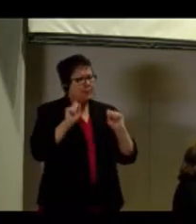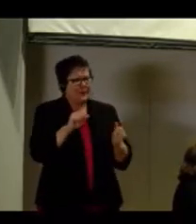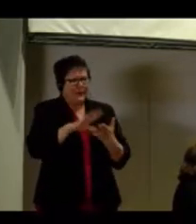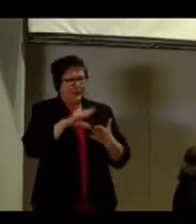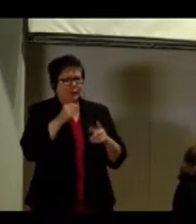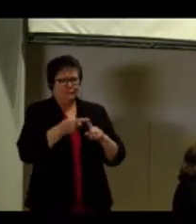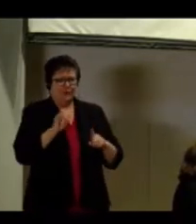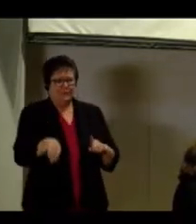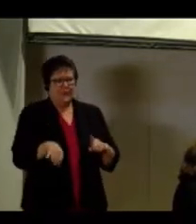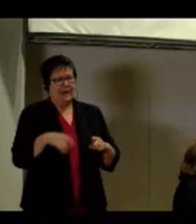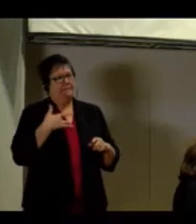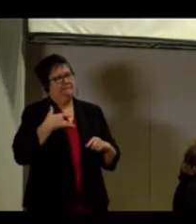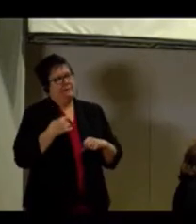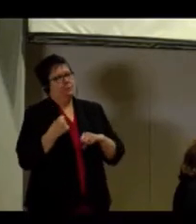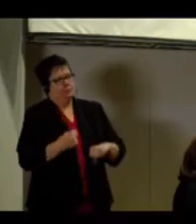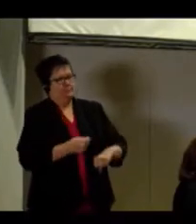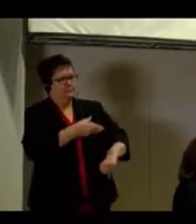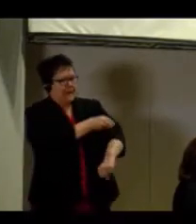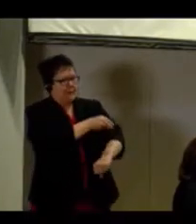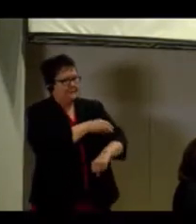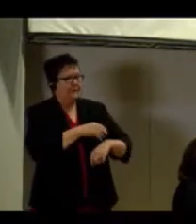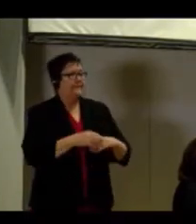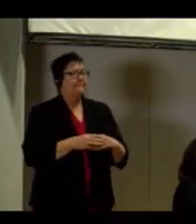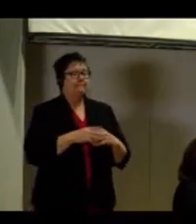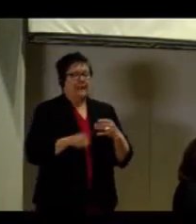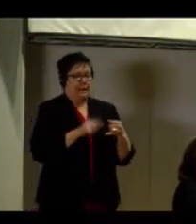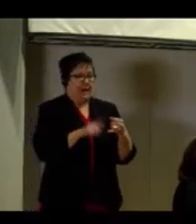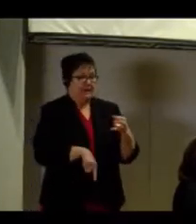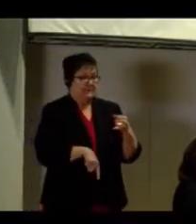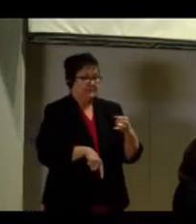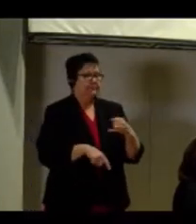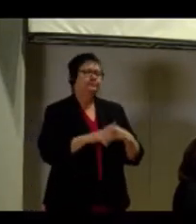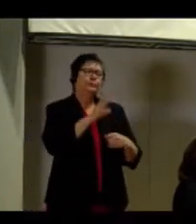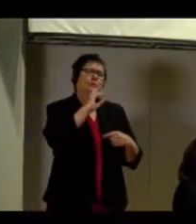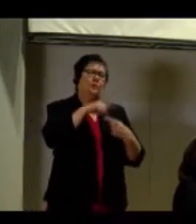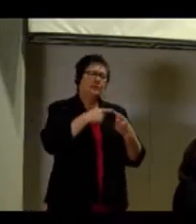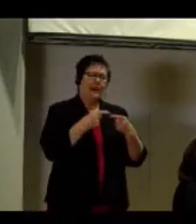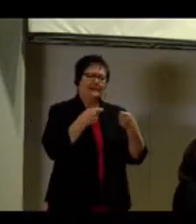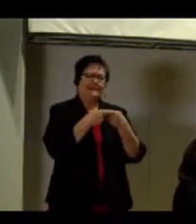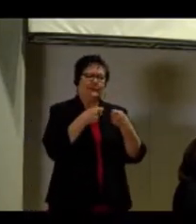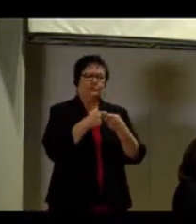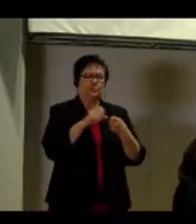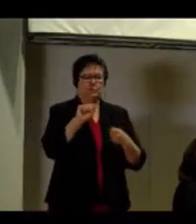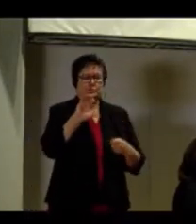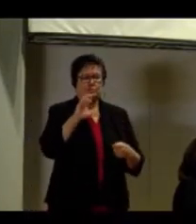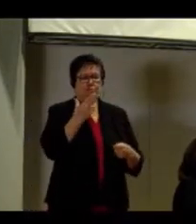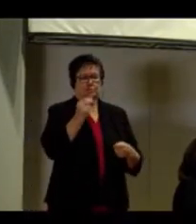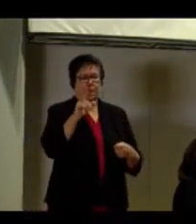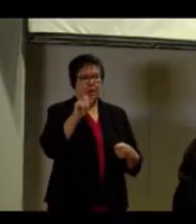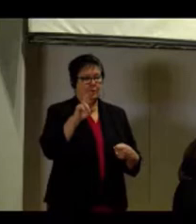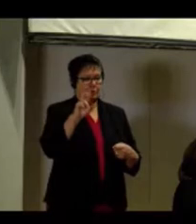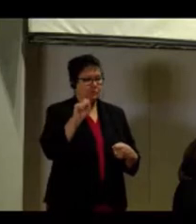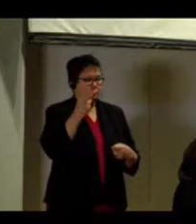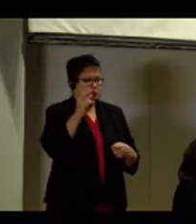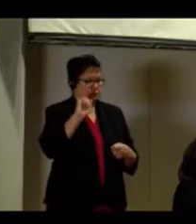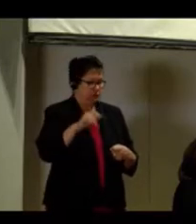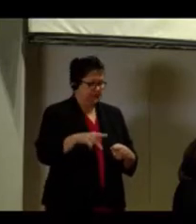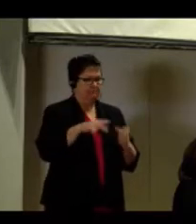that. And then just to finish, I want to talk a little bit about digital scholarship, which Ian talked about as